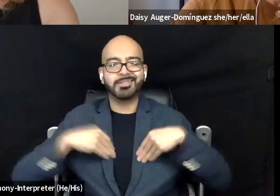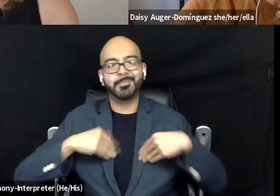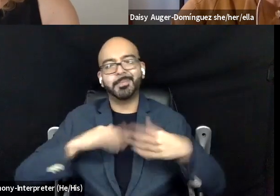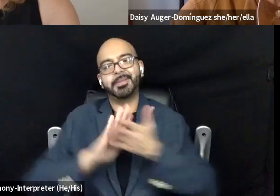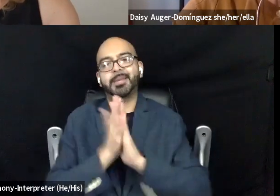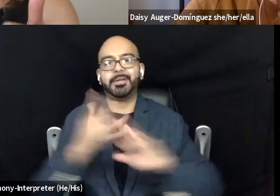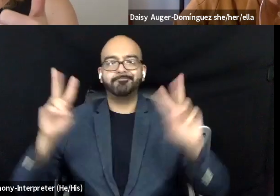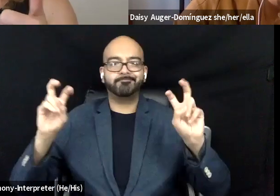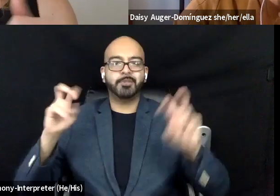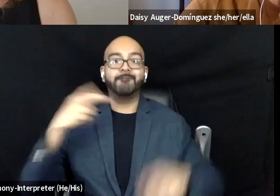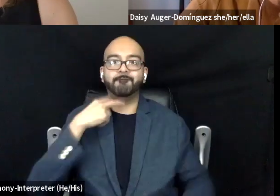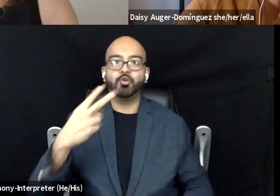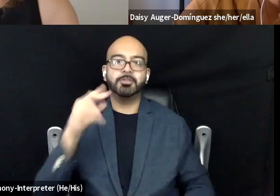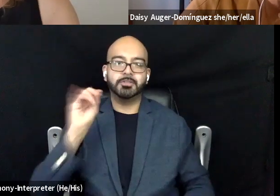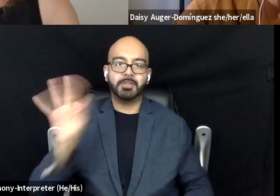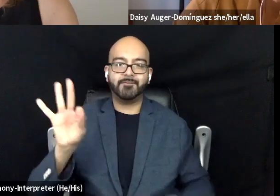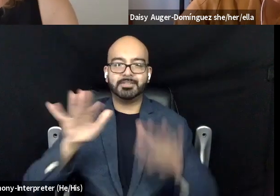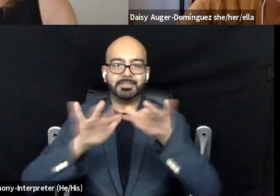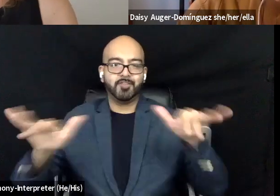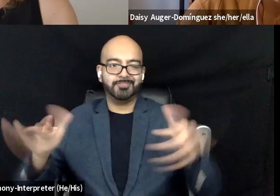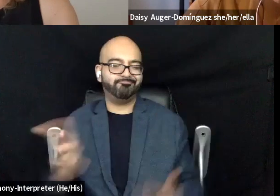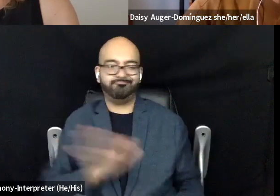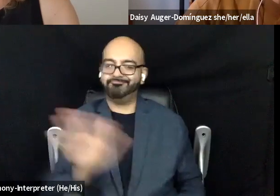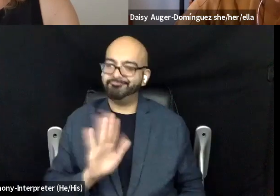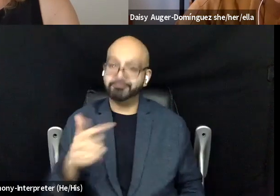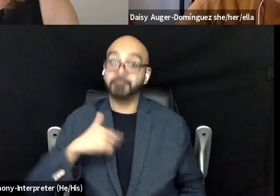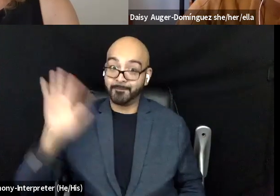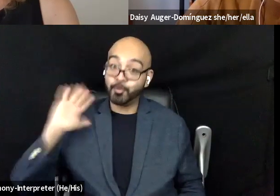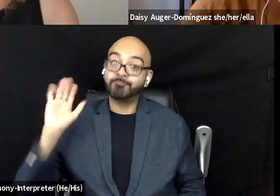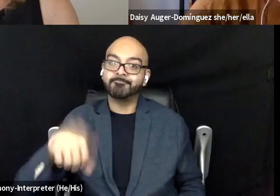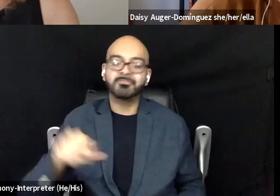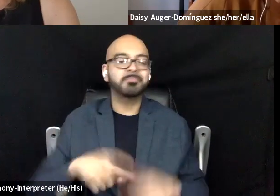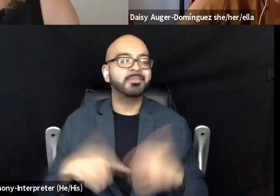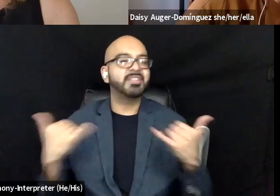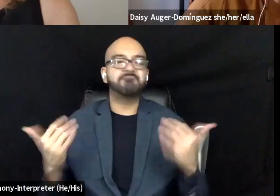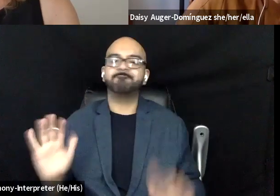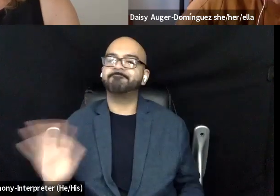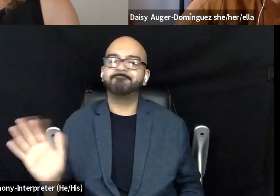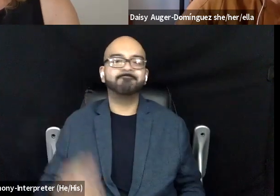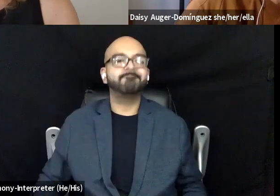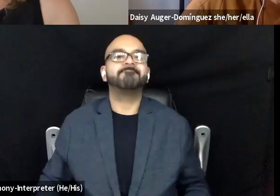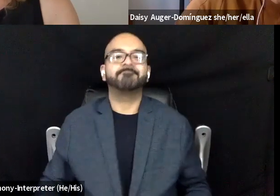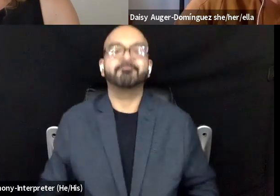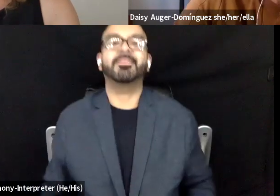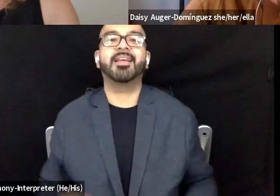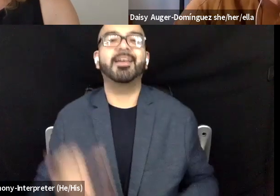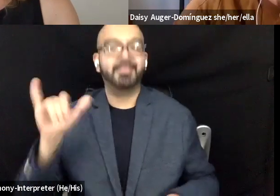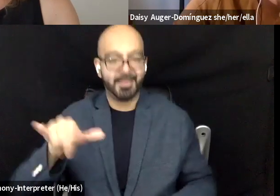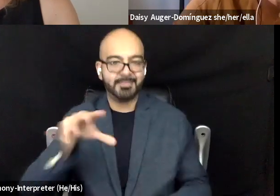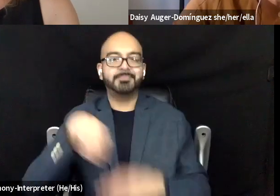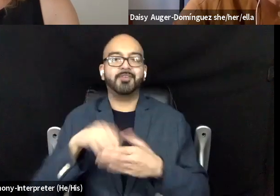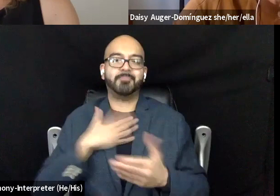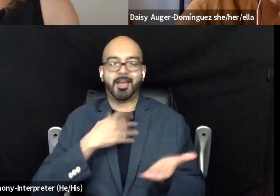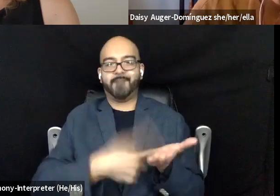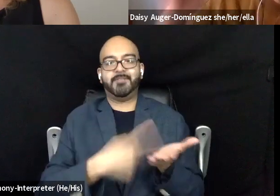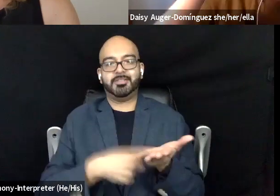and I know I have been in places. I no longer am willing, and that, you know, that was part of the conversation with Dr. Hill when I decided